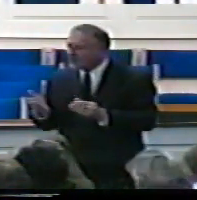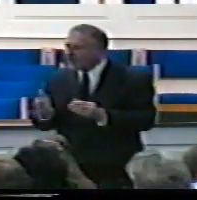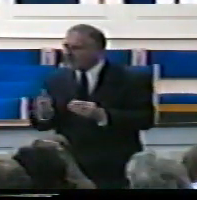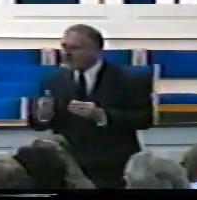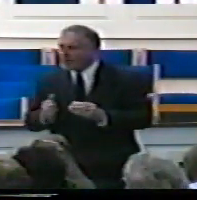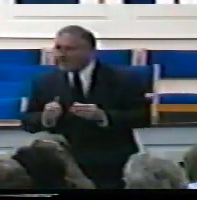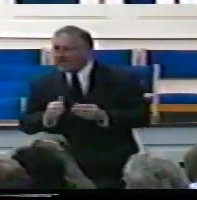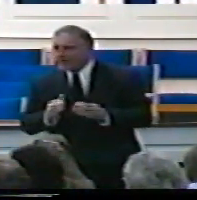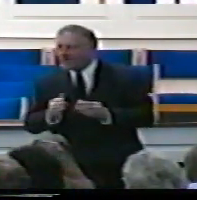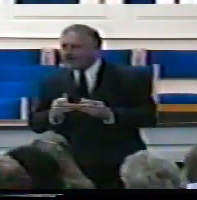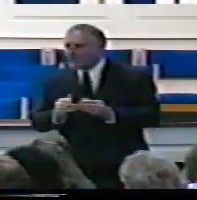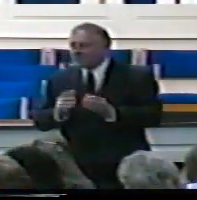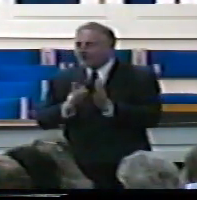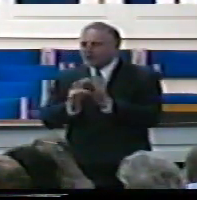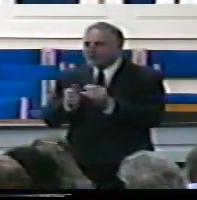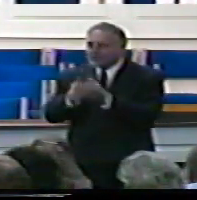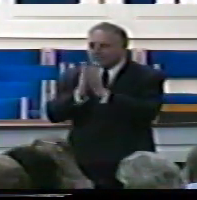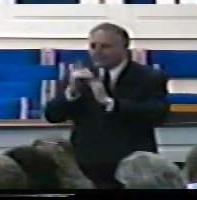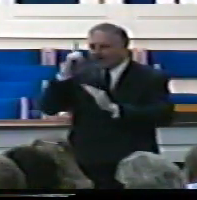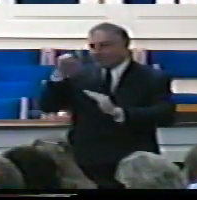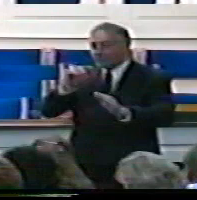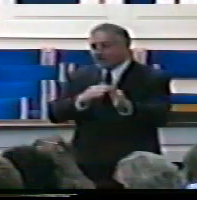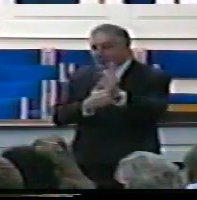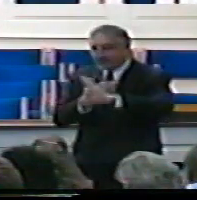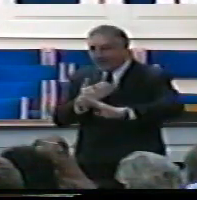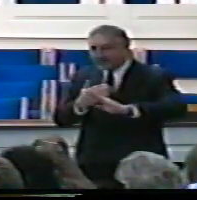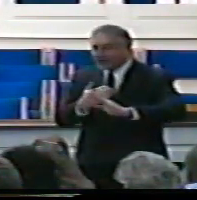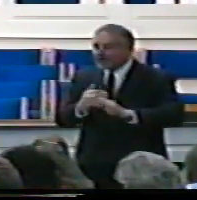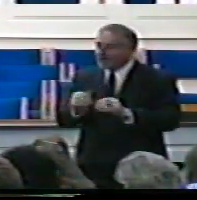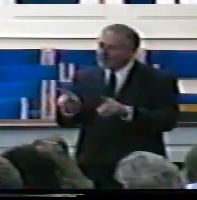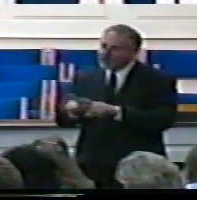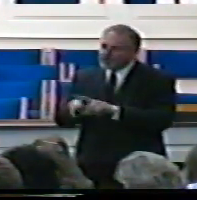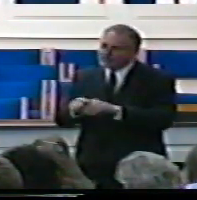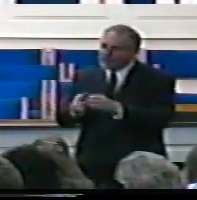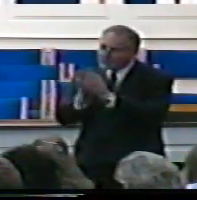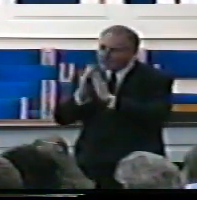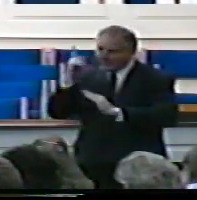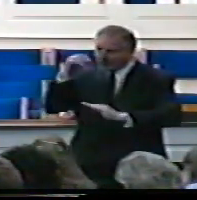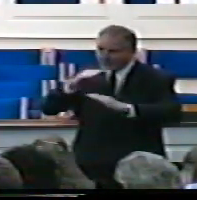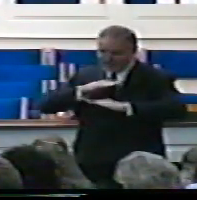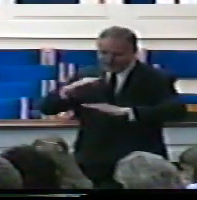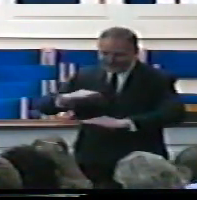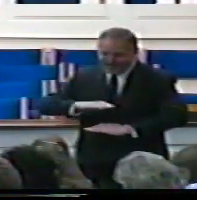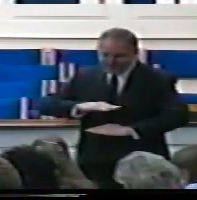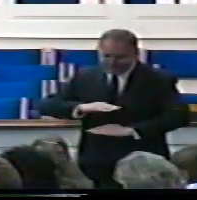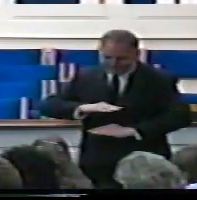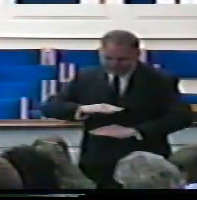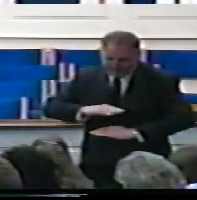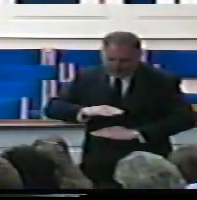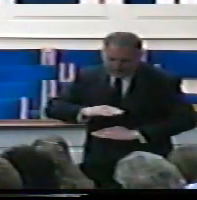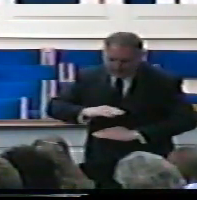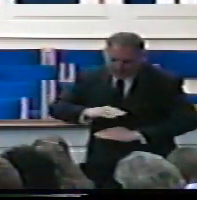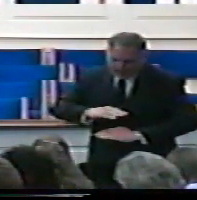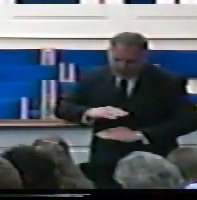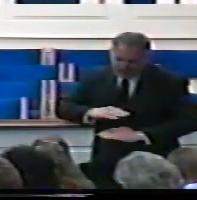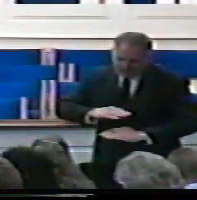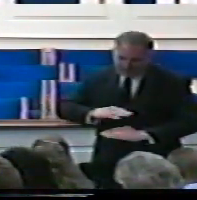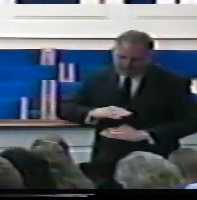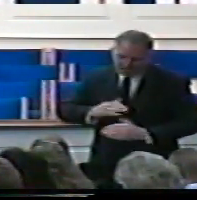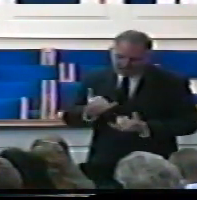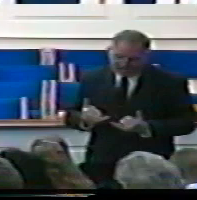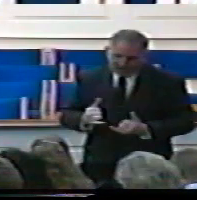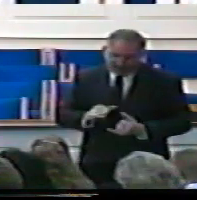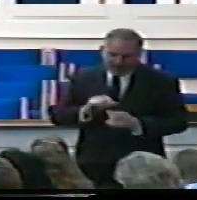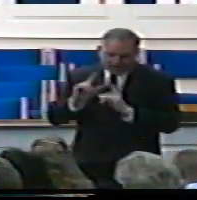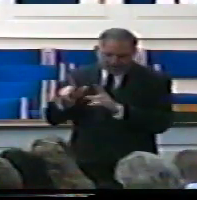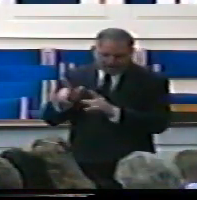not only prayed for their safety, he prayed for them. He prayed for their satisfaction. Look at verse number 13 with me, John 17, 13. And now I come